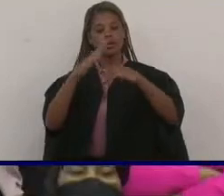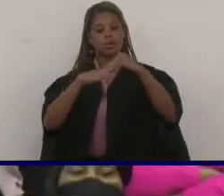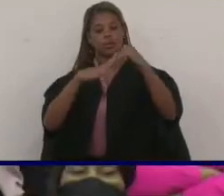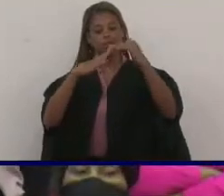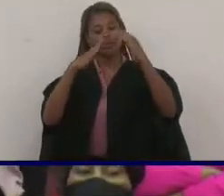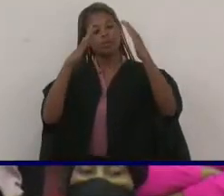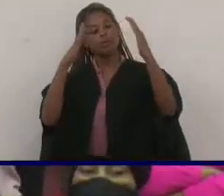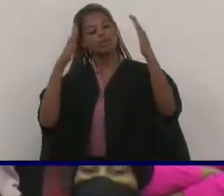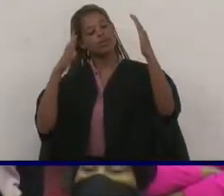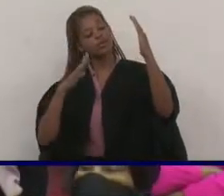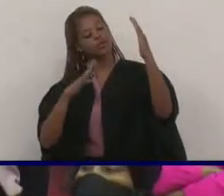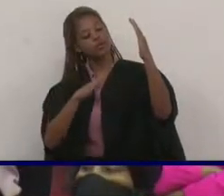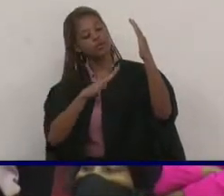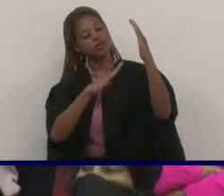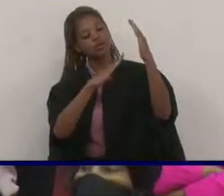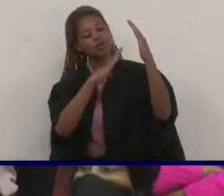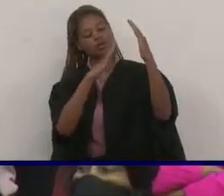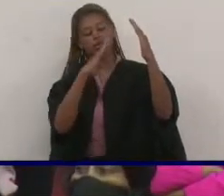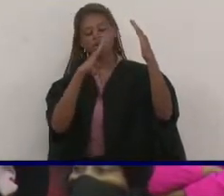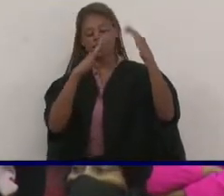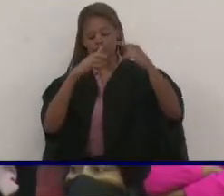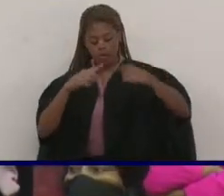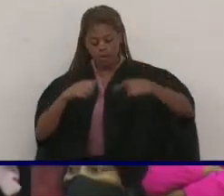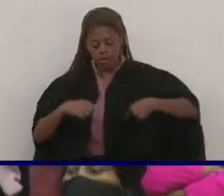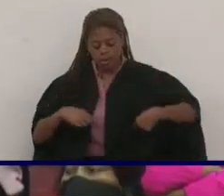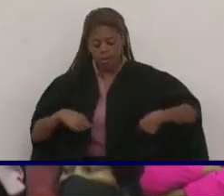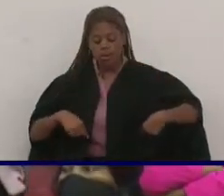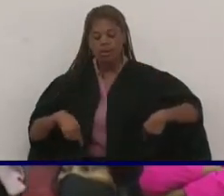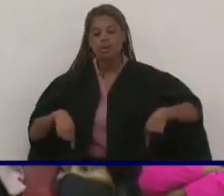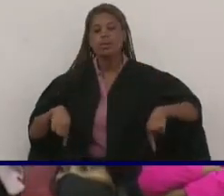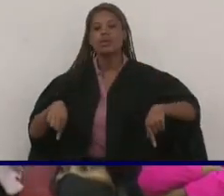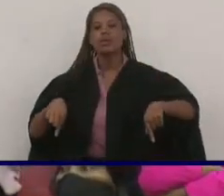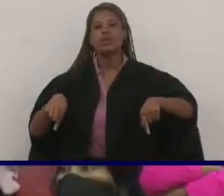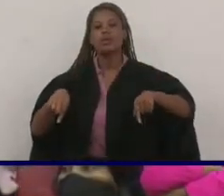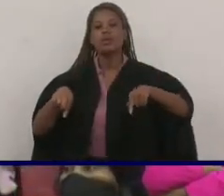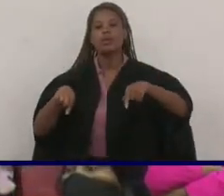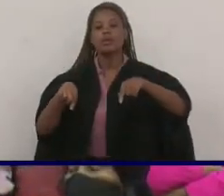hey, die blauw van onze